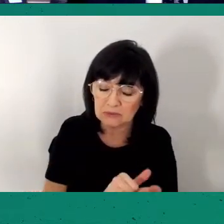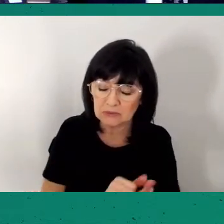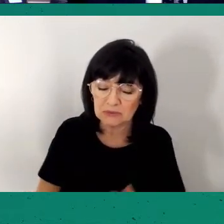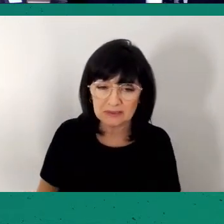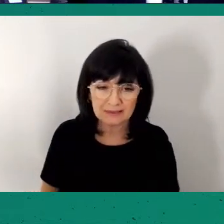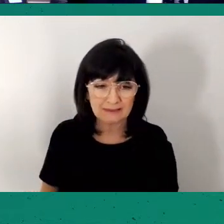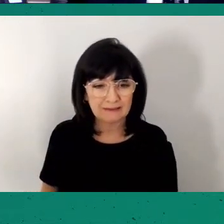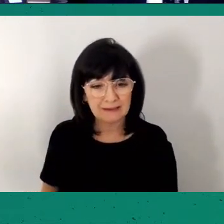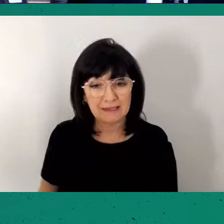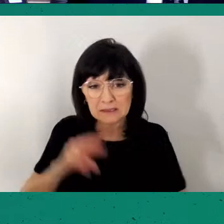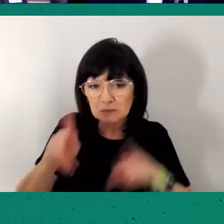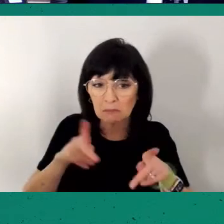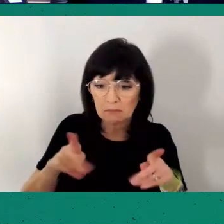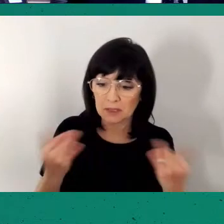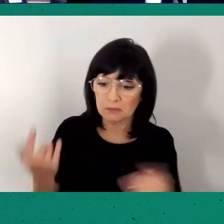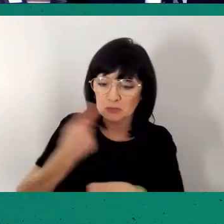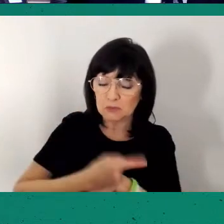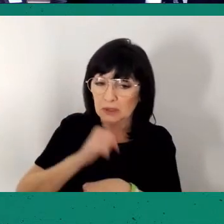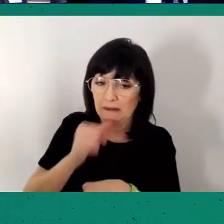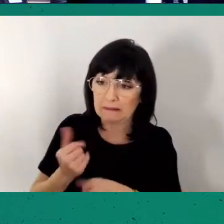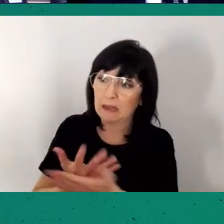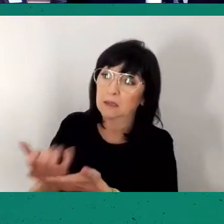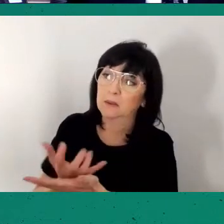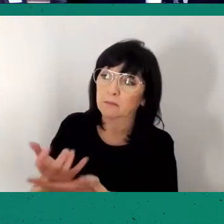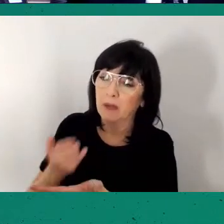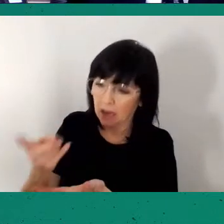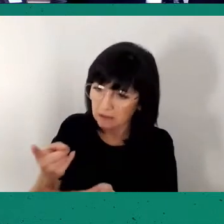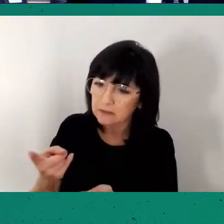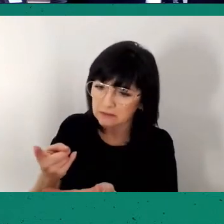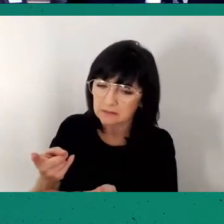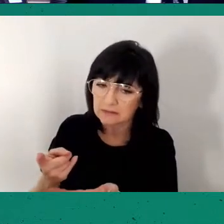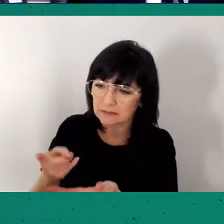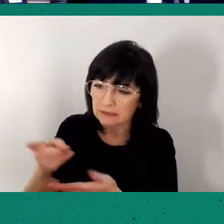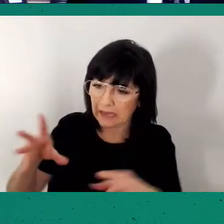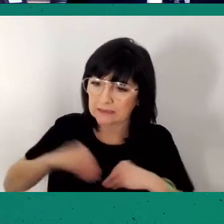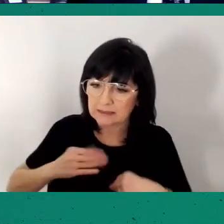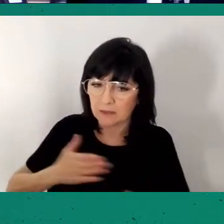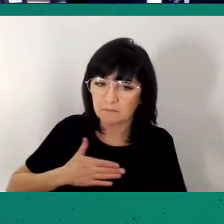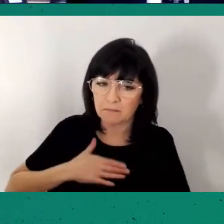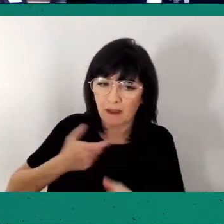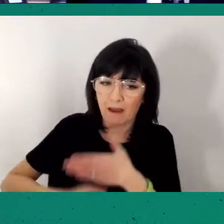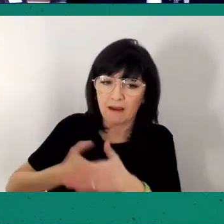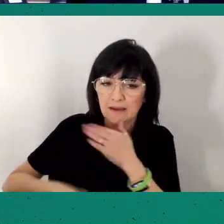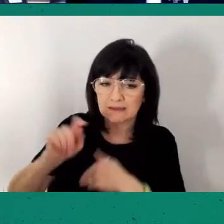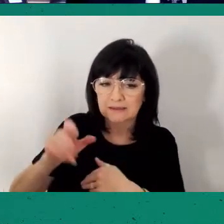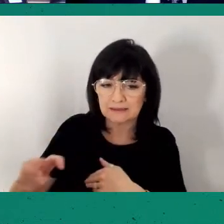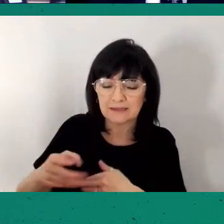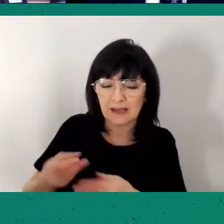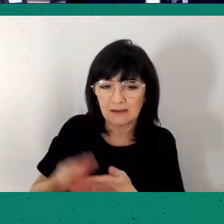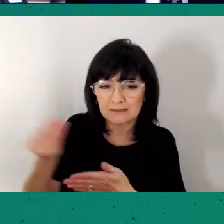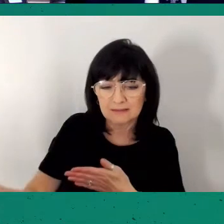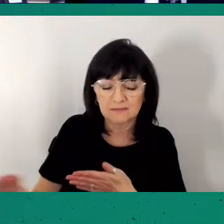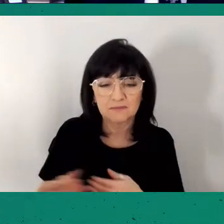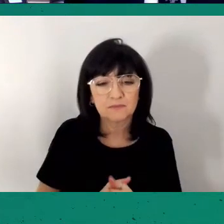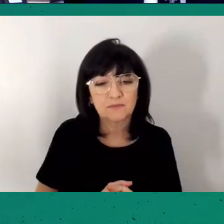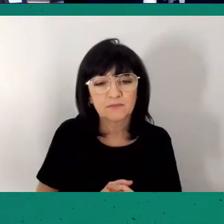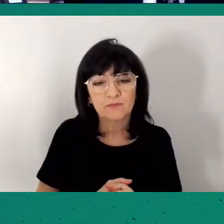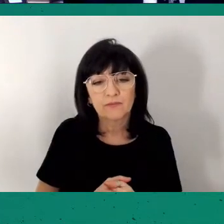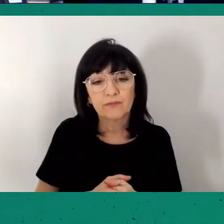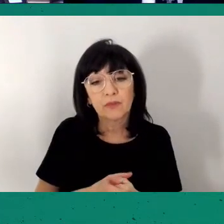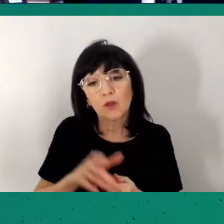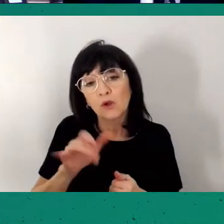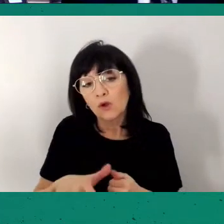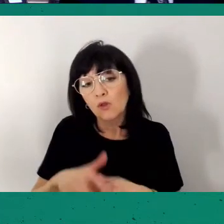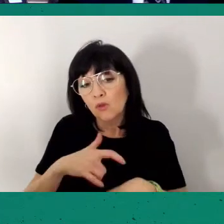In the 1880s, that state took over the African American schools to financially support them through